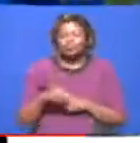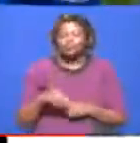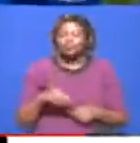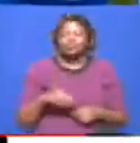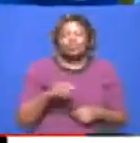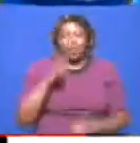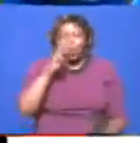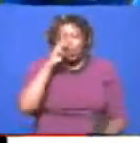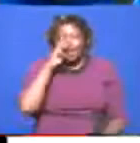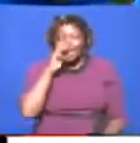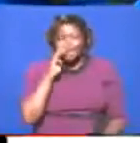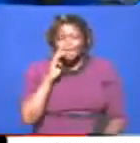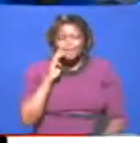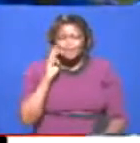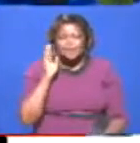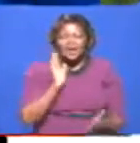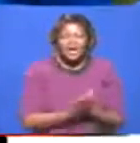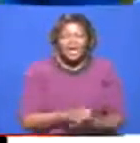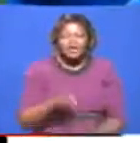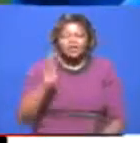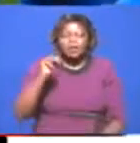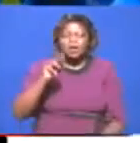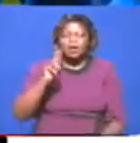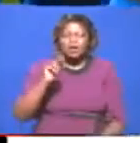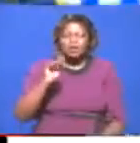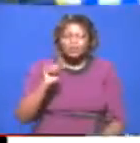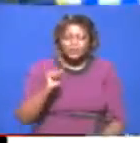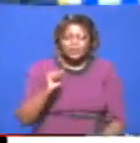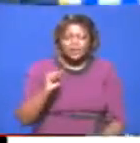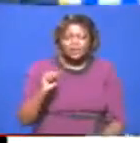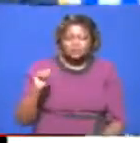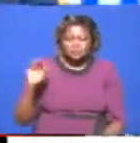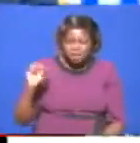Eugene Wamalwa and his agriculture counterpart Peter Munya.